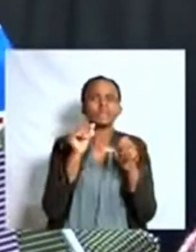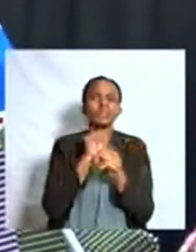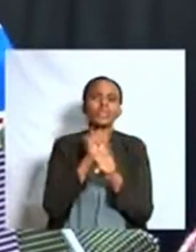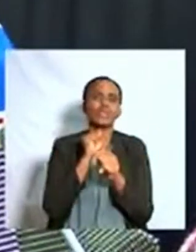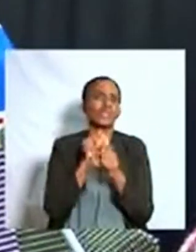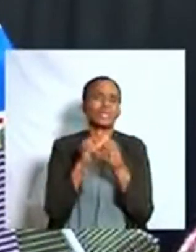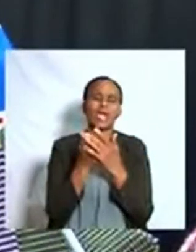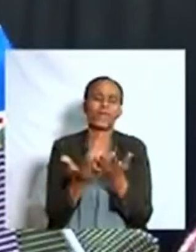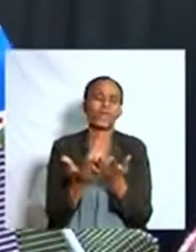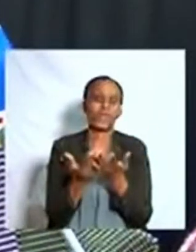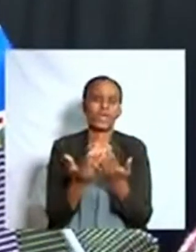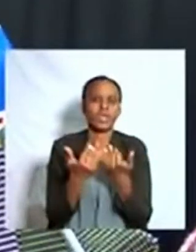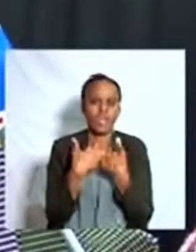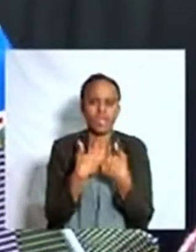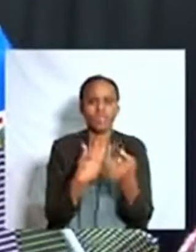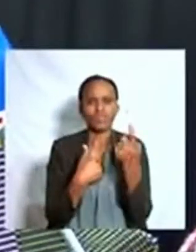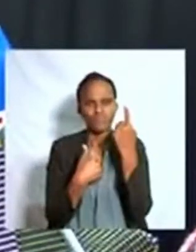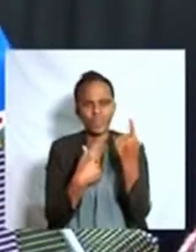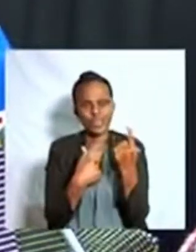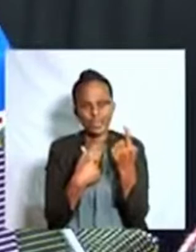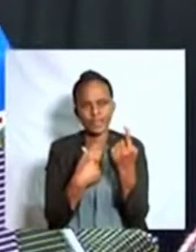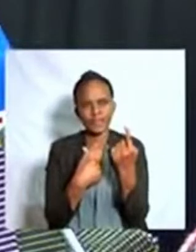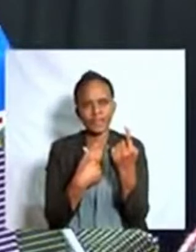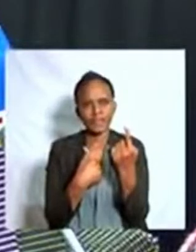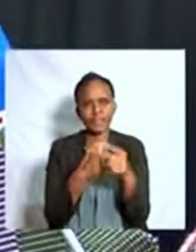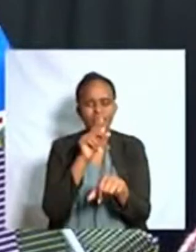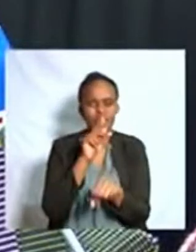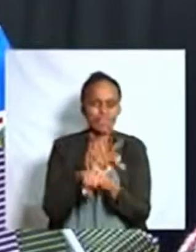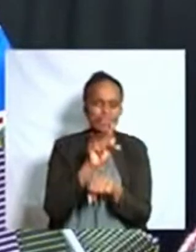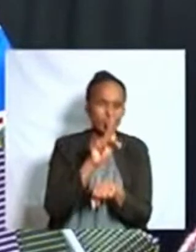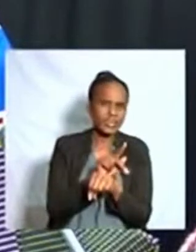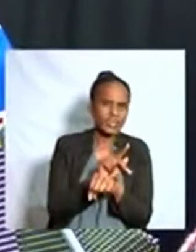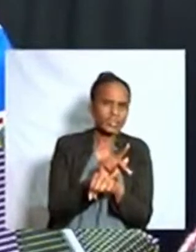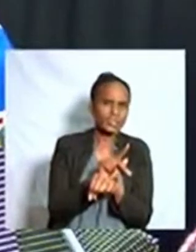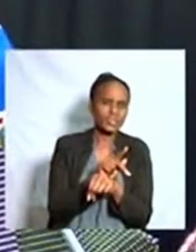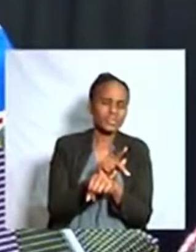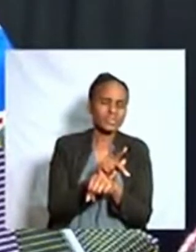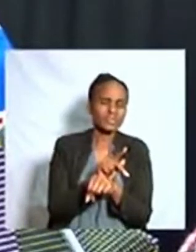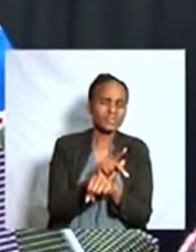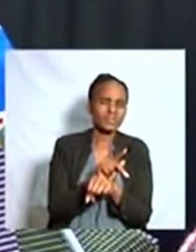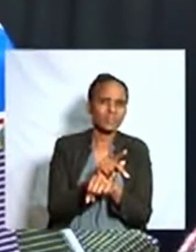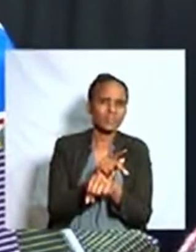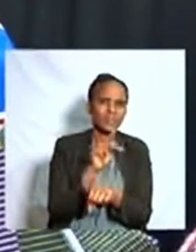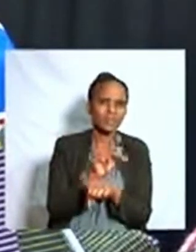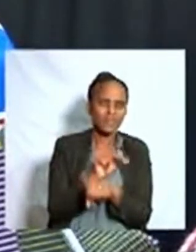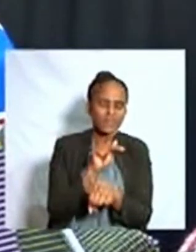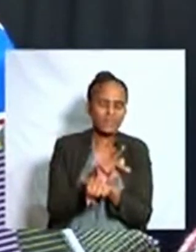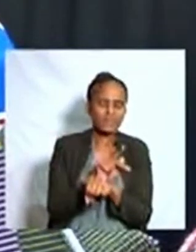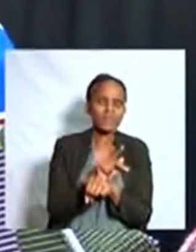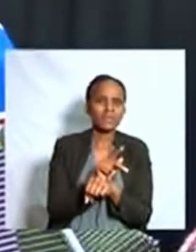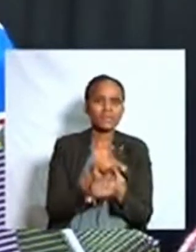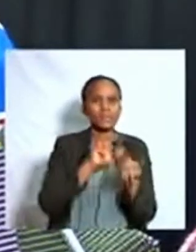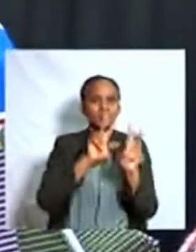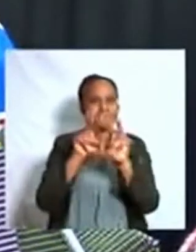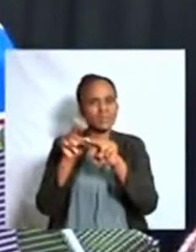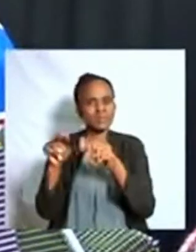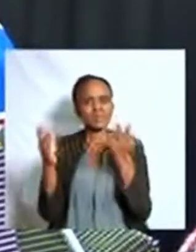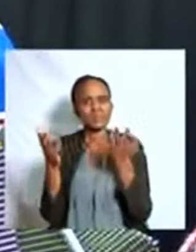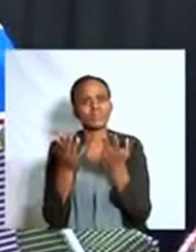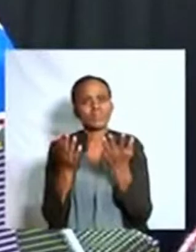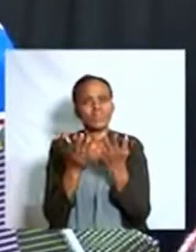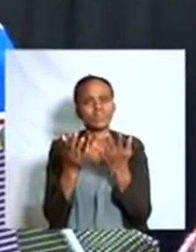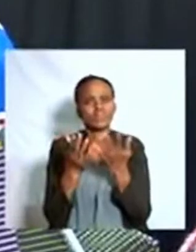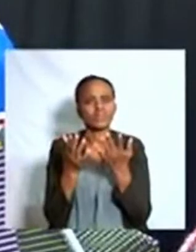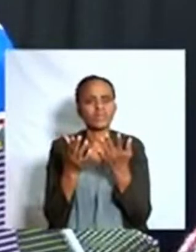Chair? You have one, the kind of the project itself, the room, it has not been inspected.